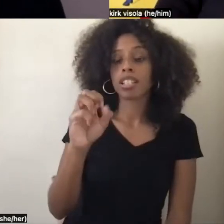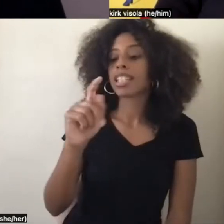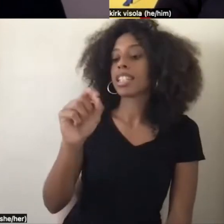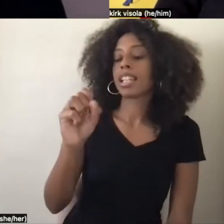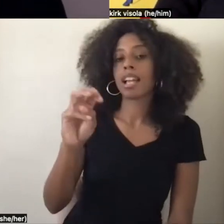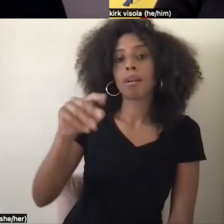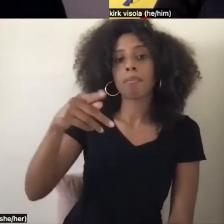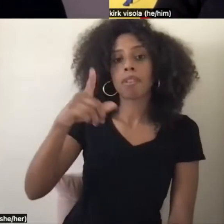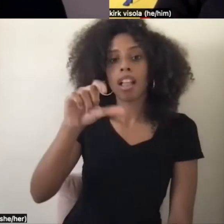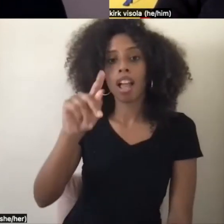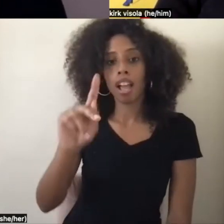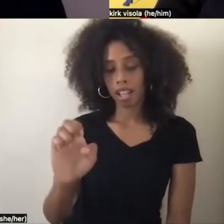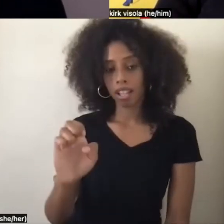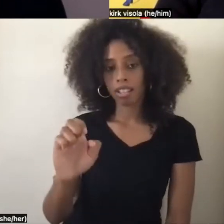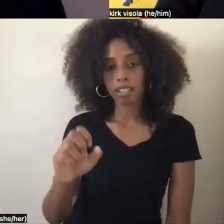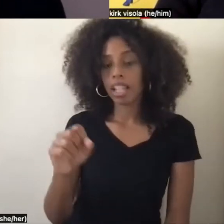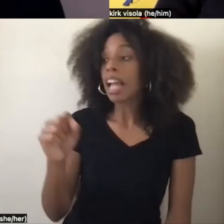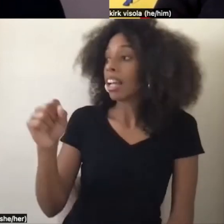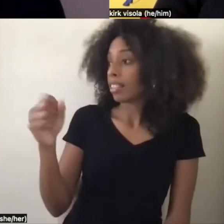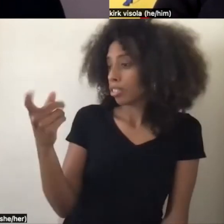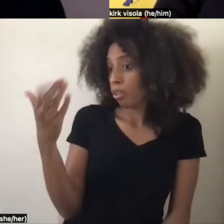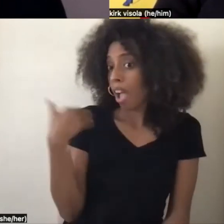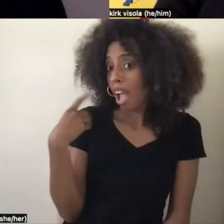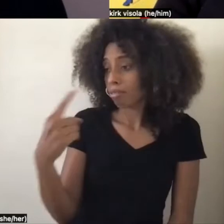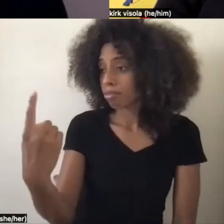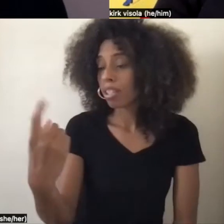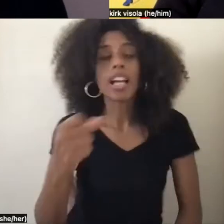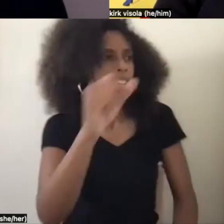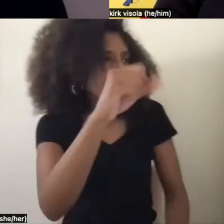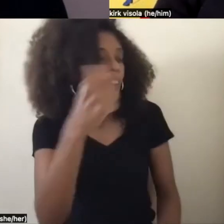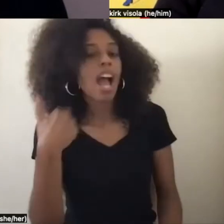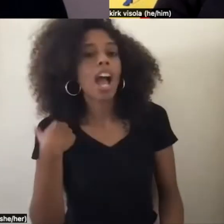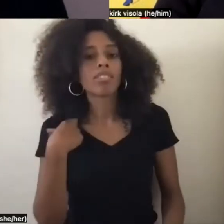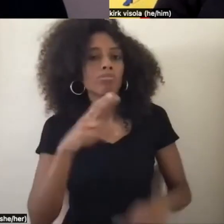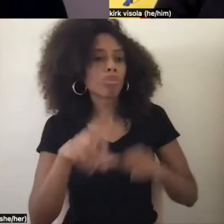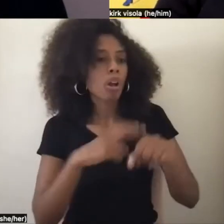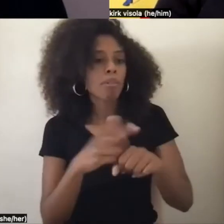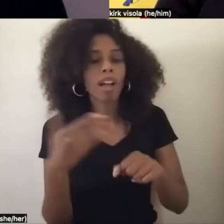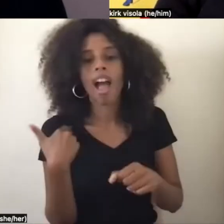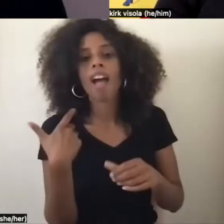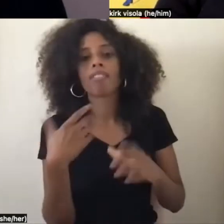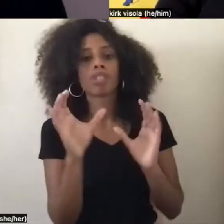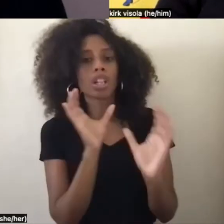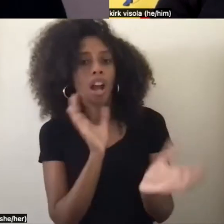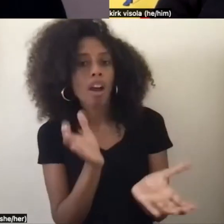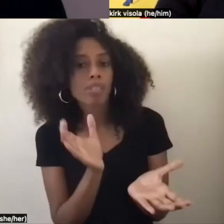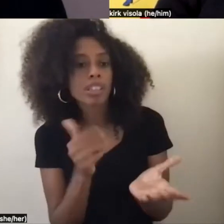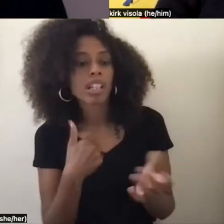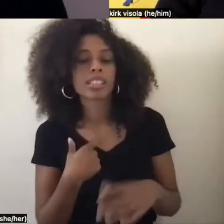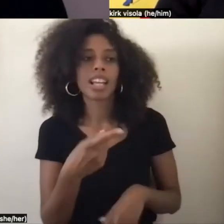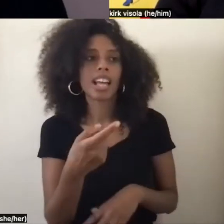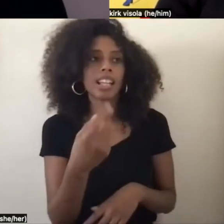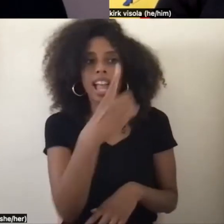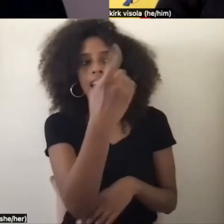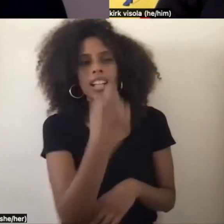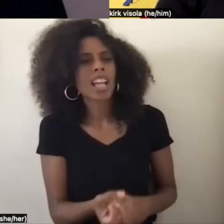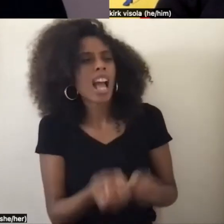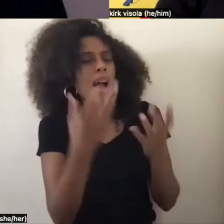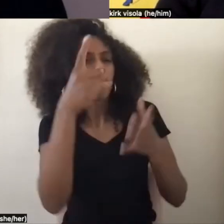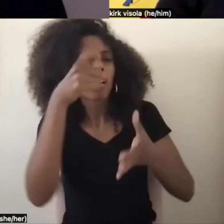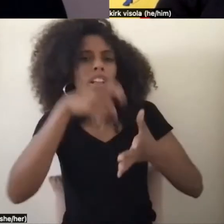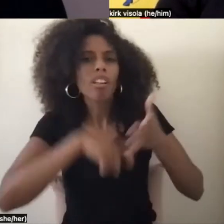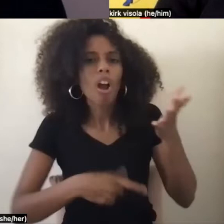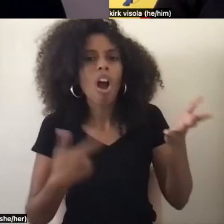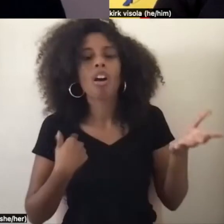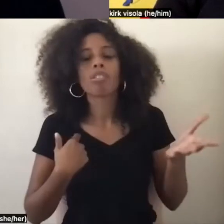just have a conversation to see where they are. And then they say, so how much do you think that would cost? And I would say, well, I'll have to set up a proposal and get